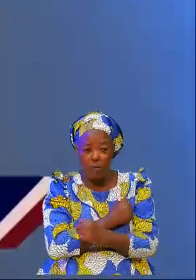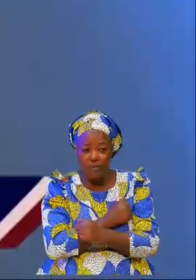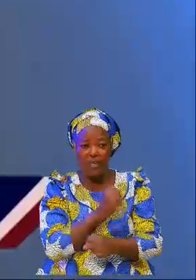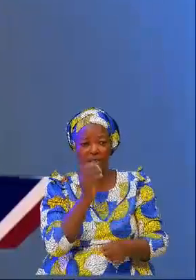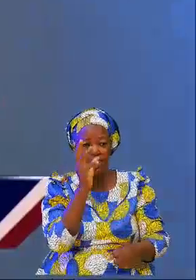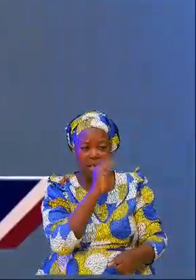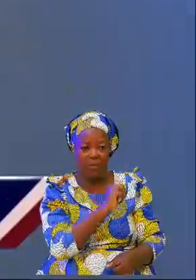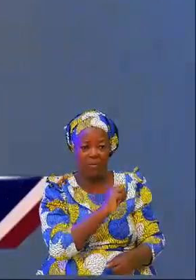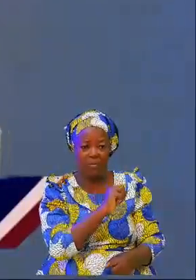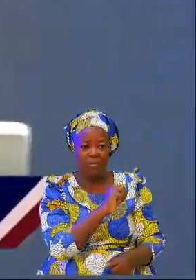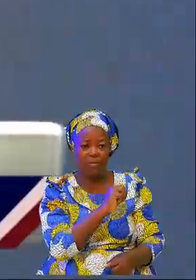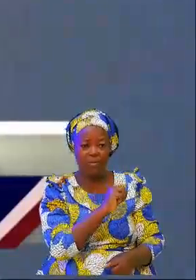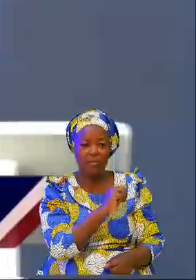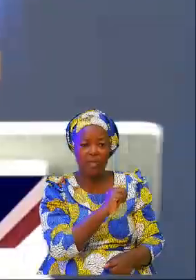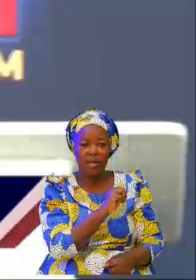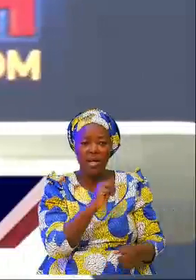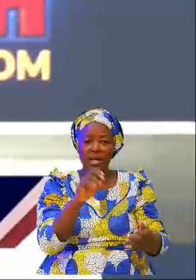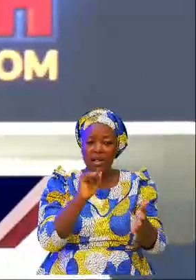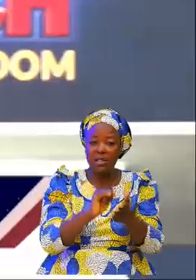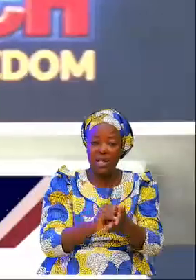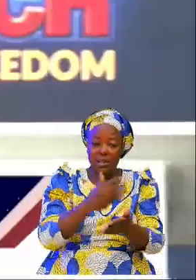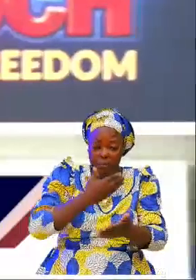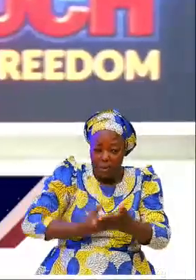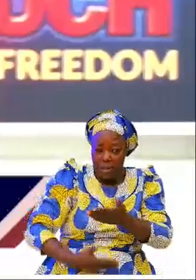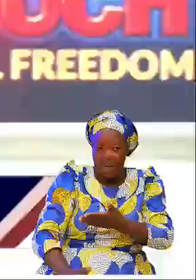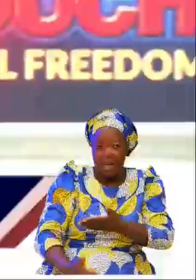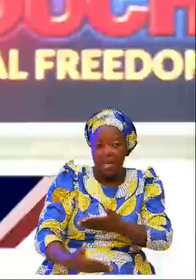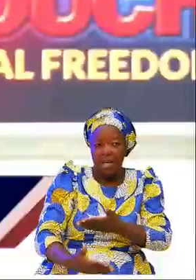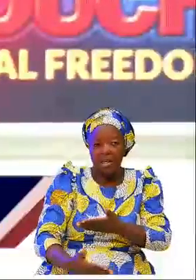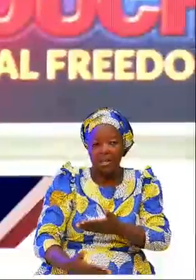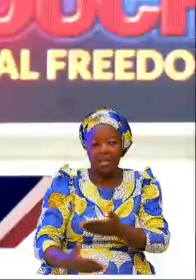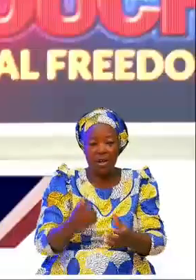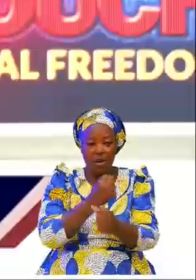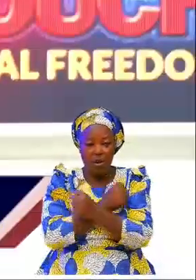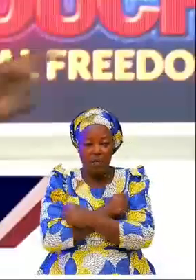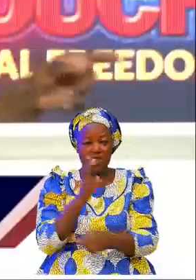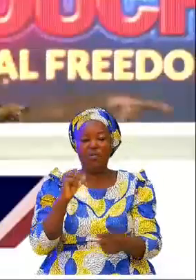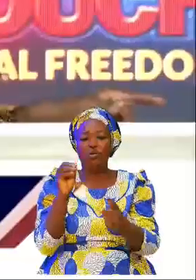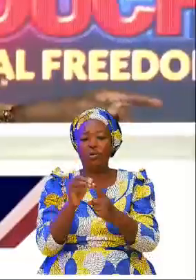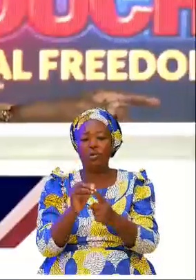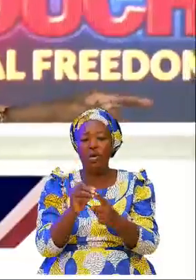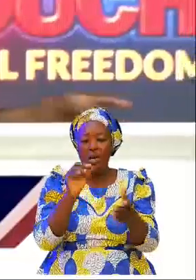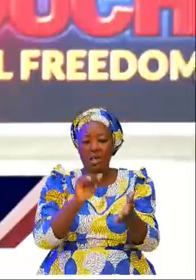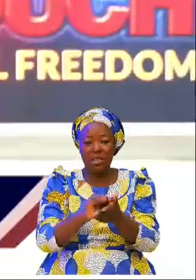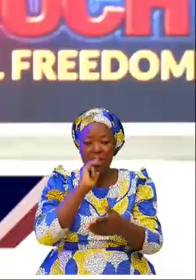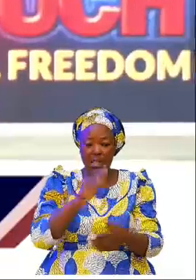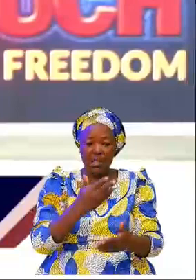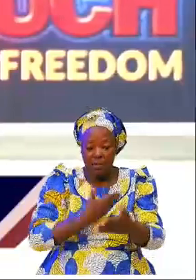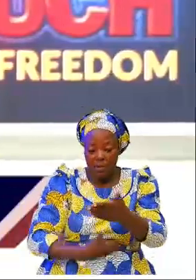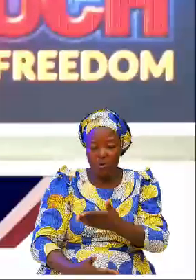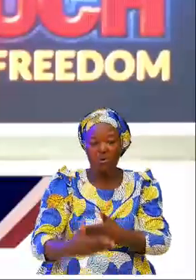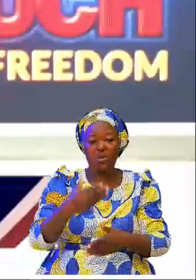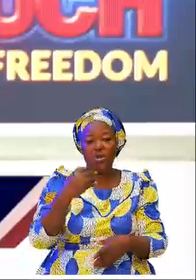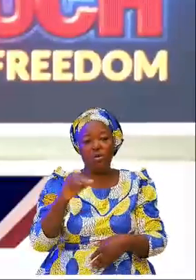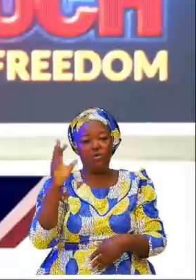and everyone that loveth him that begat loveth him